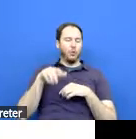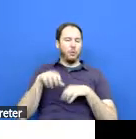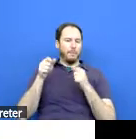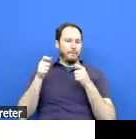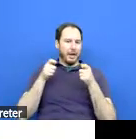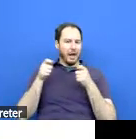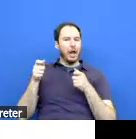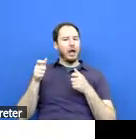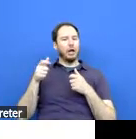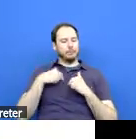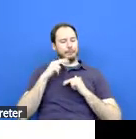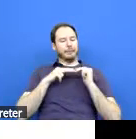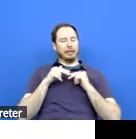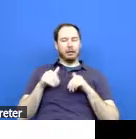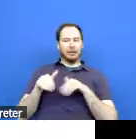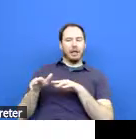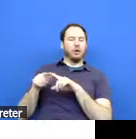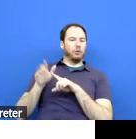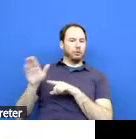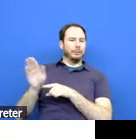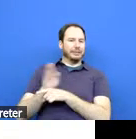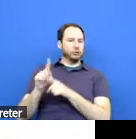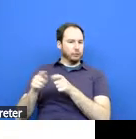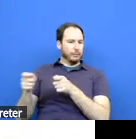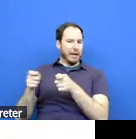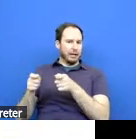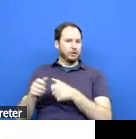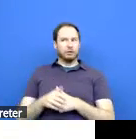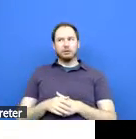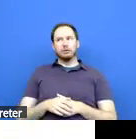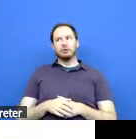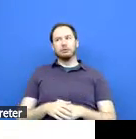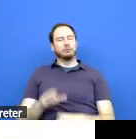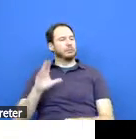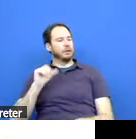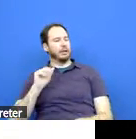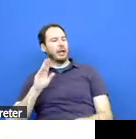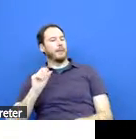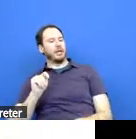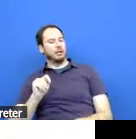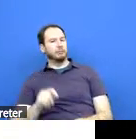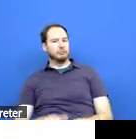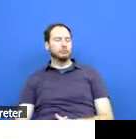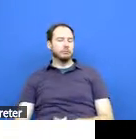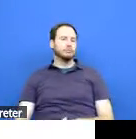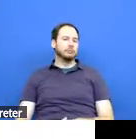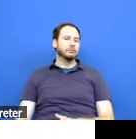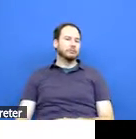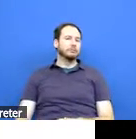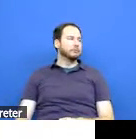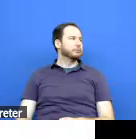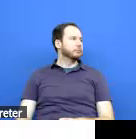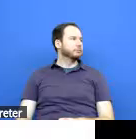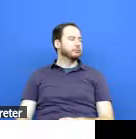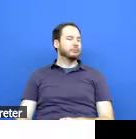They basically have somebody who, that's their business, is to manage properties. Cabot Group is what he was saying, so.